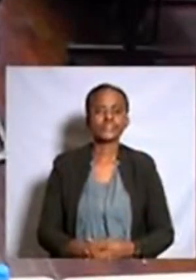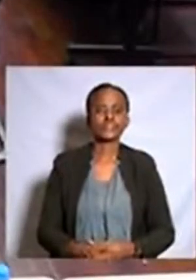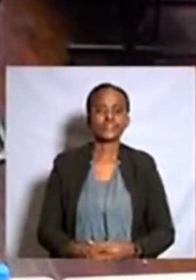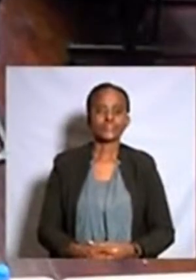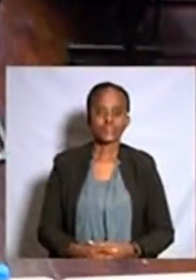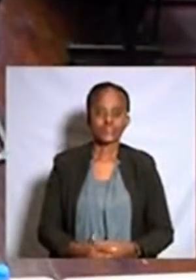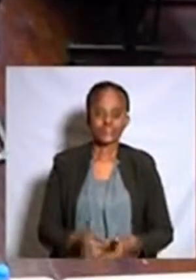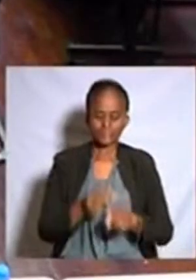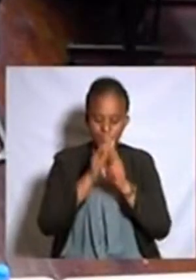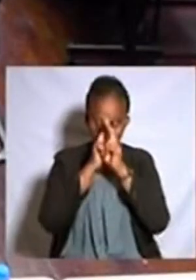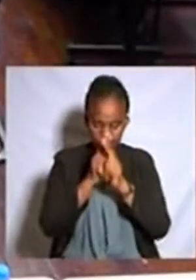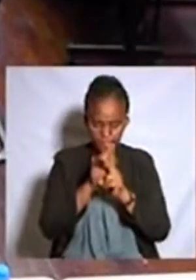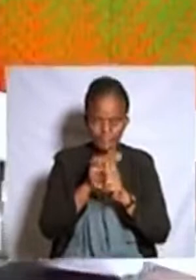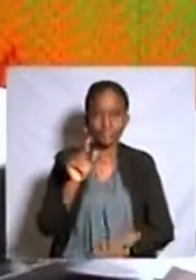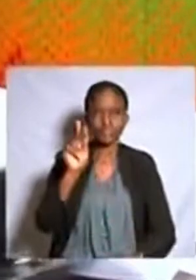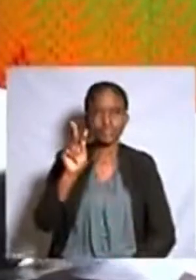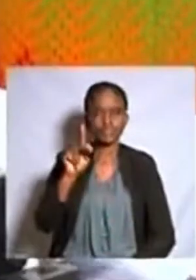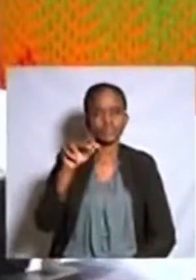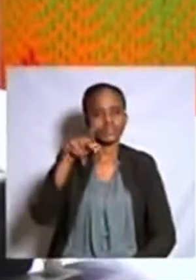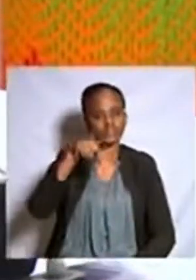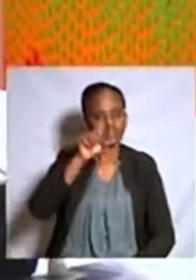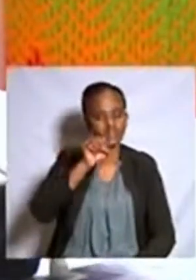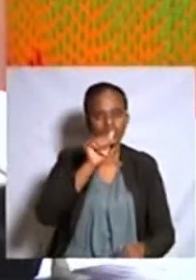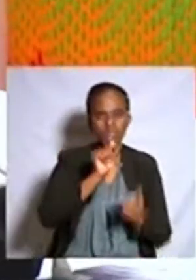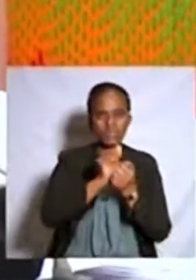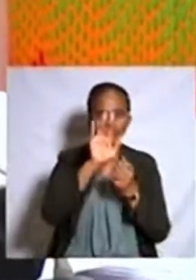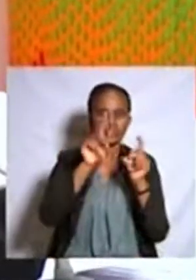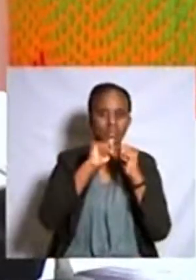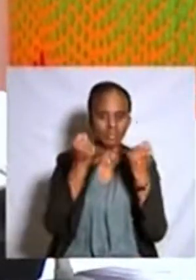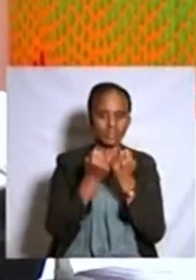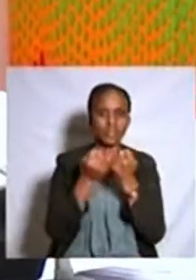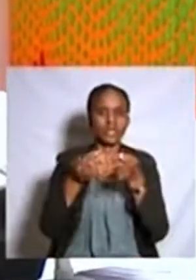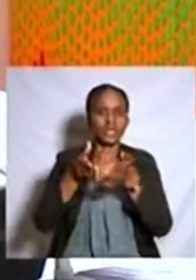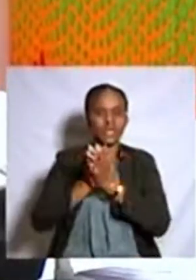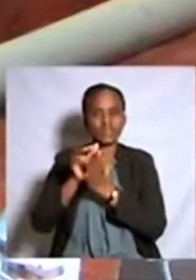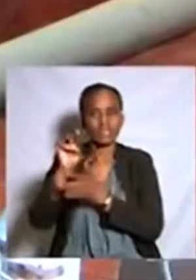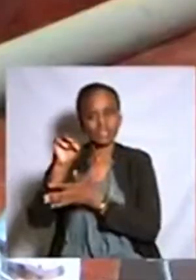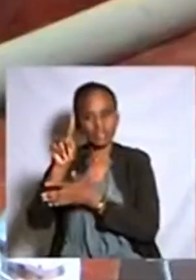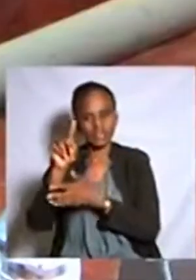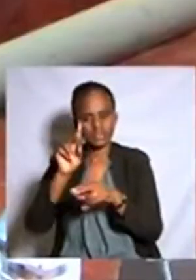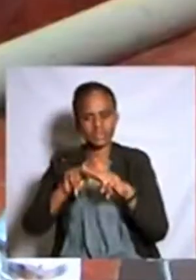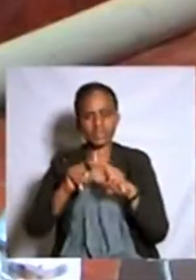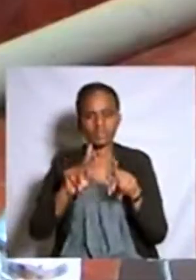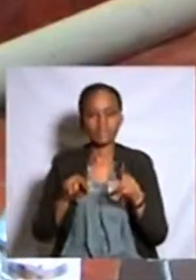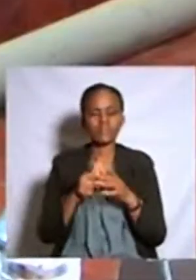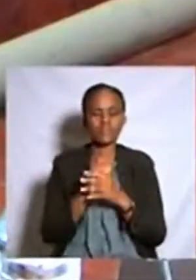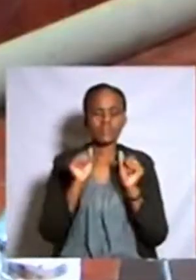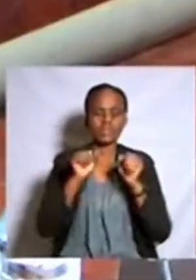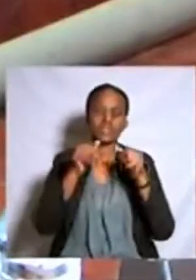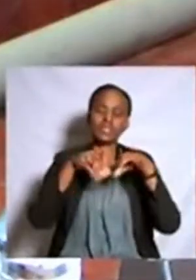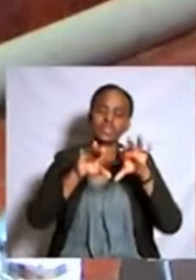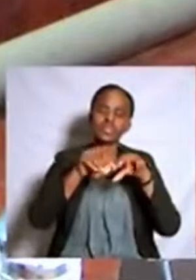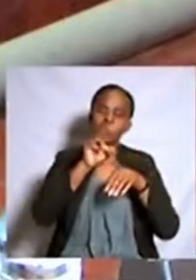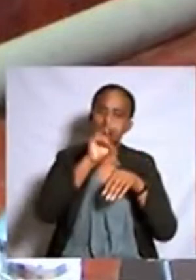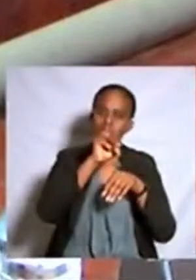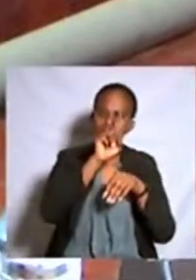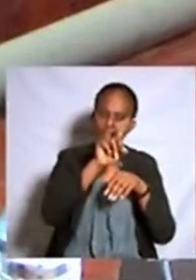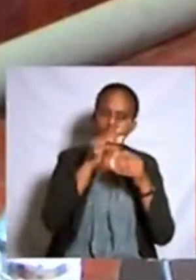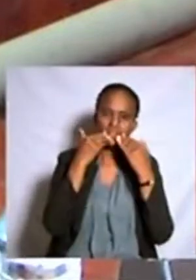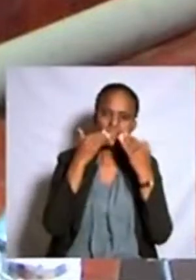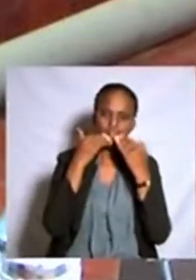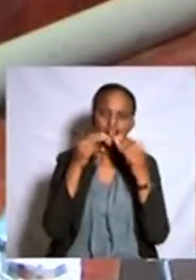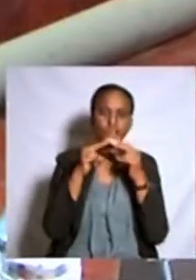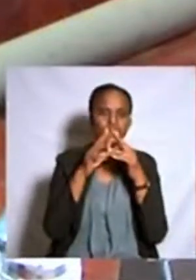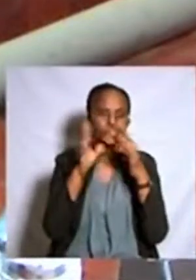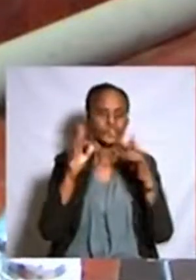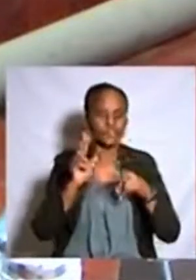Kampiongo. PS and your team, Thank you. Let me ask MD, Chair. you may proceed, MD. Thank you so much, Chair,